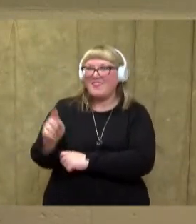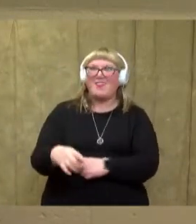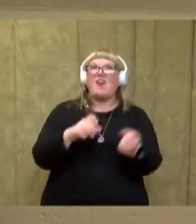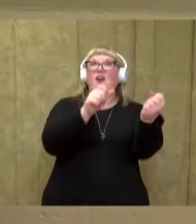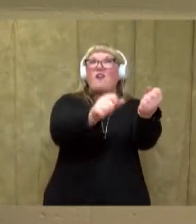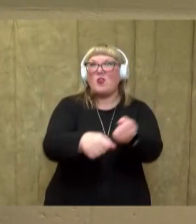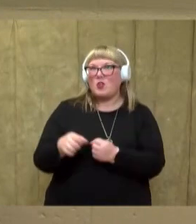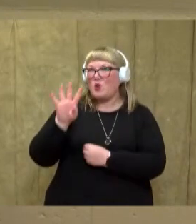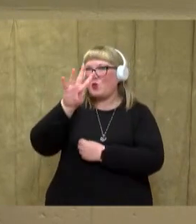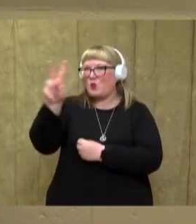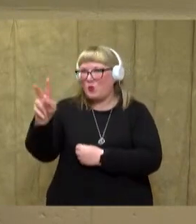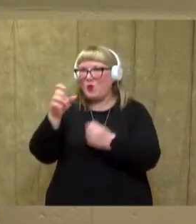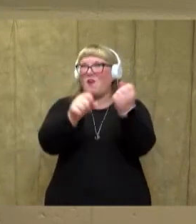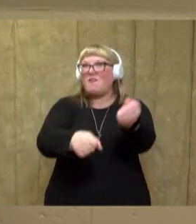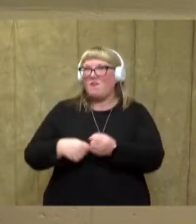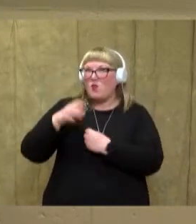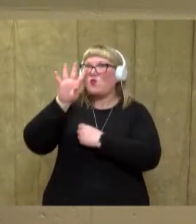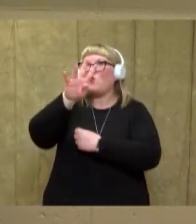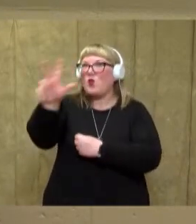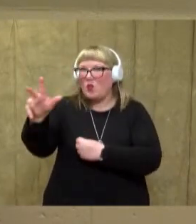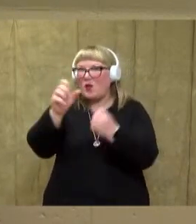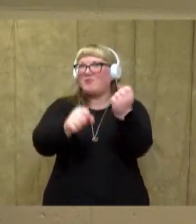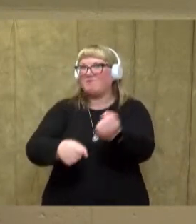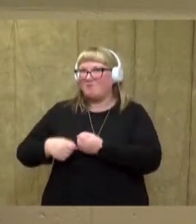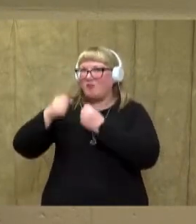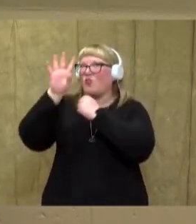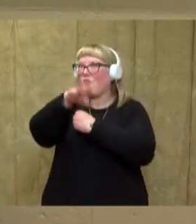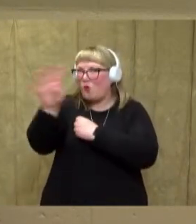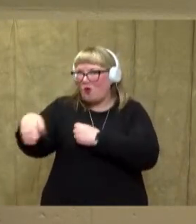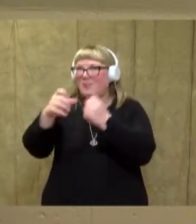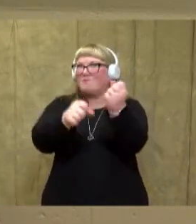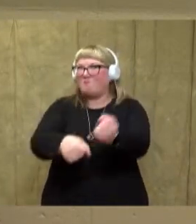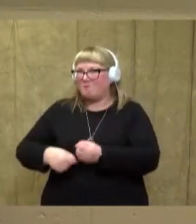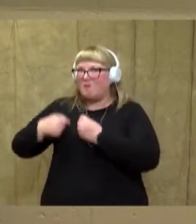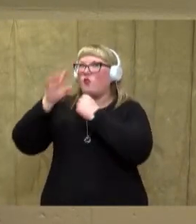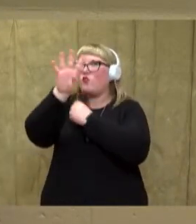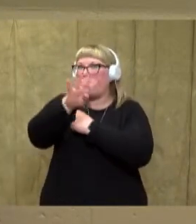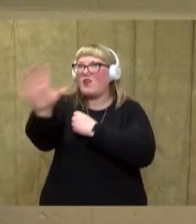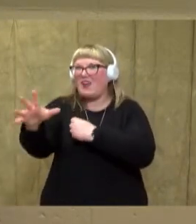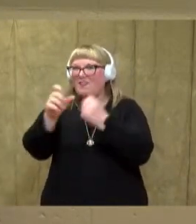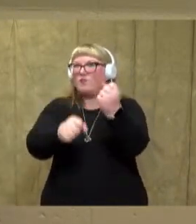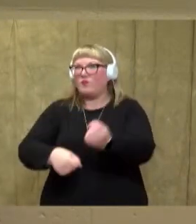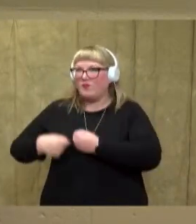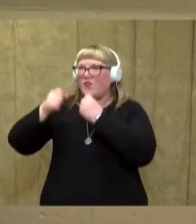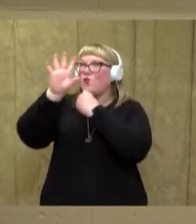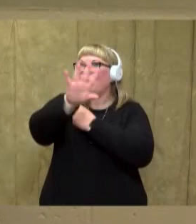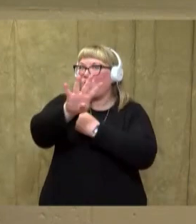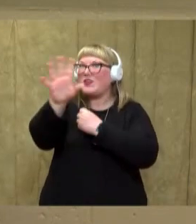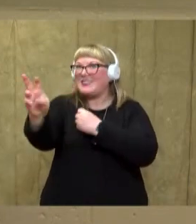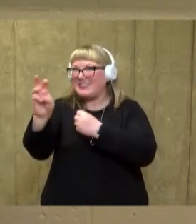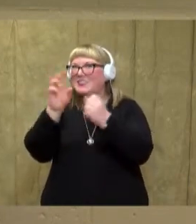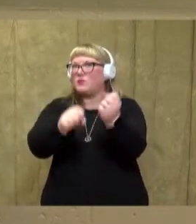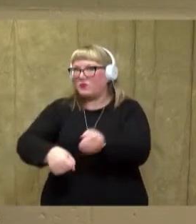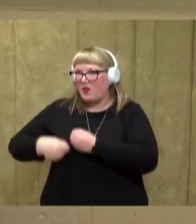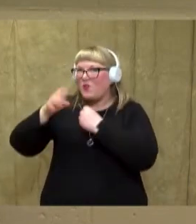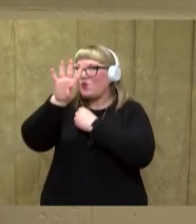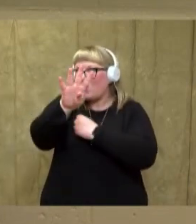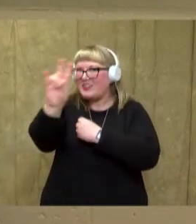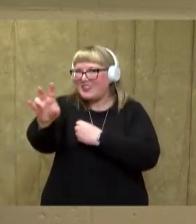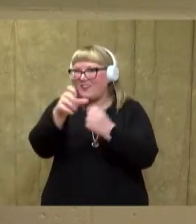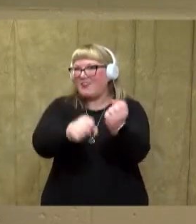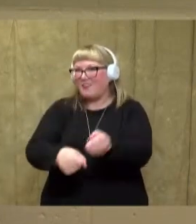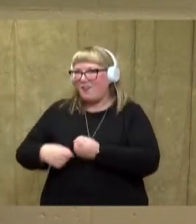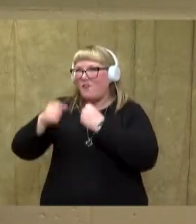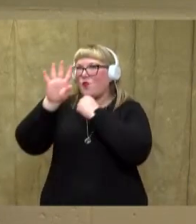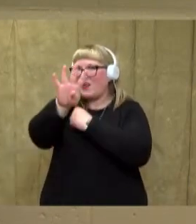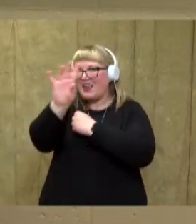41, 42, 43, 44, 45, 46,